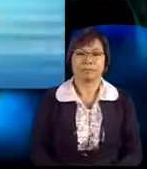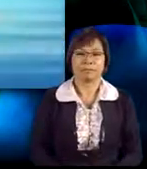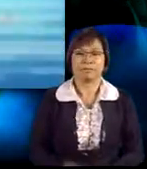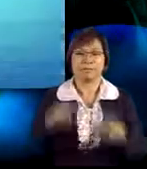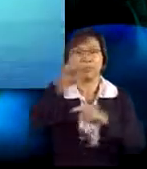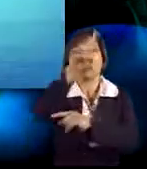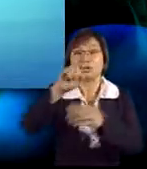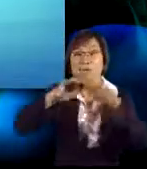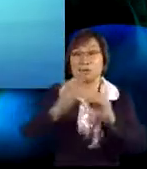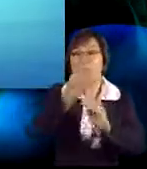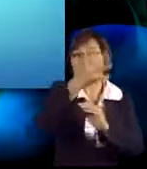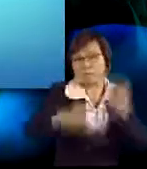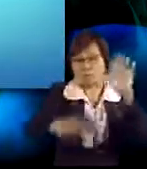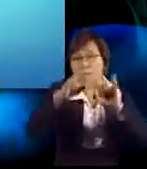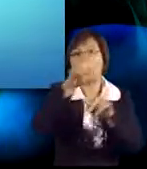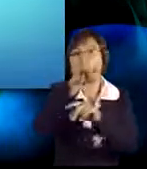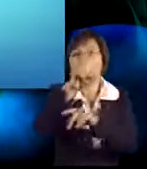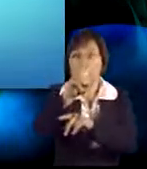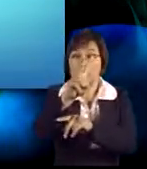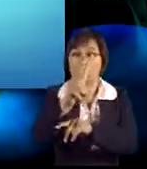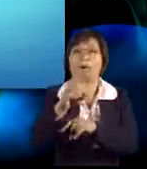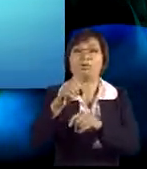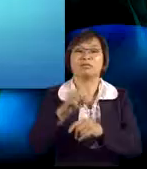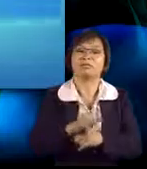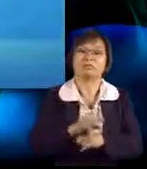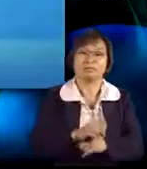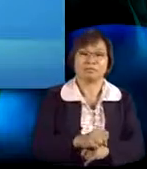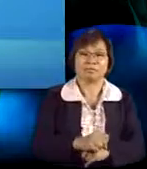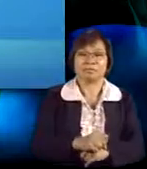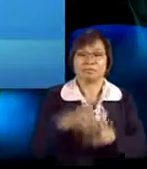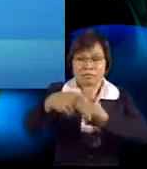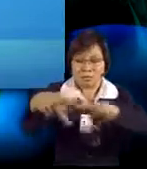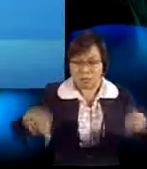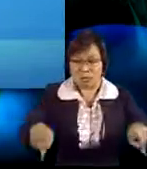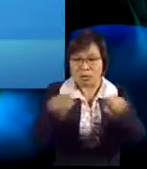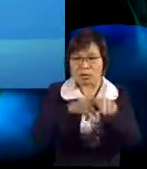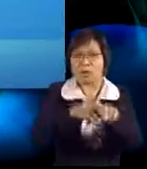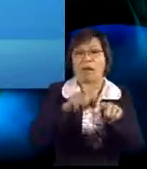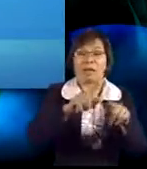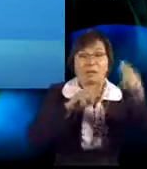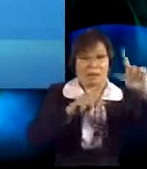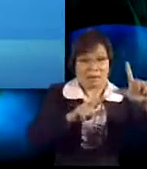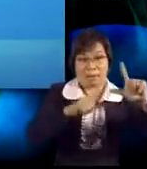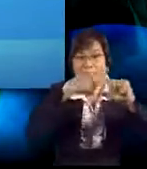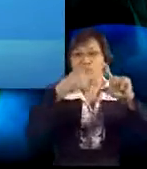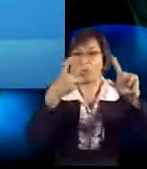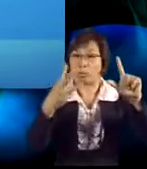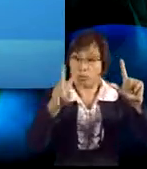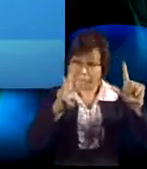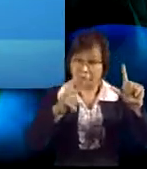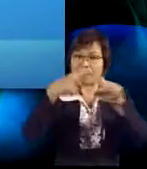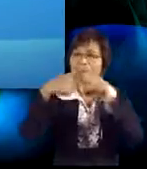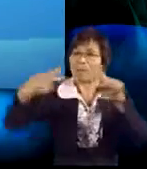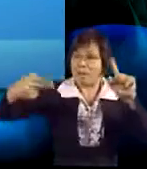Question 4. Find the volume of the solid. The volume of a cuboid equals to length multiplied by width multiplied